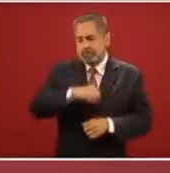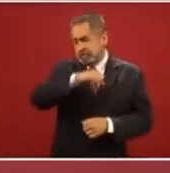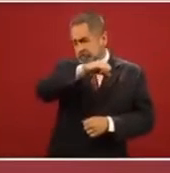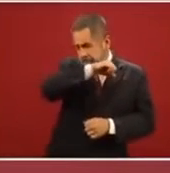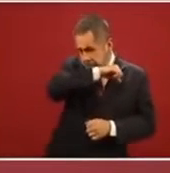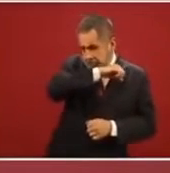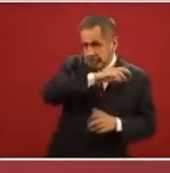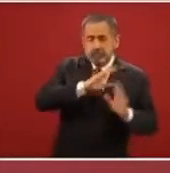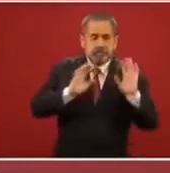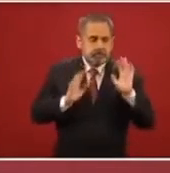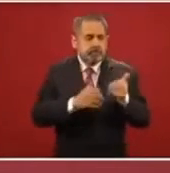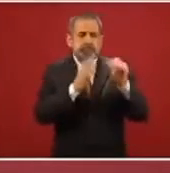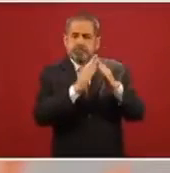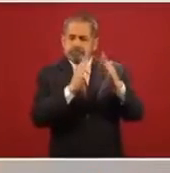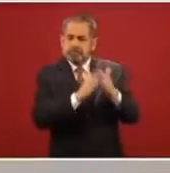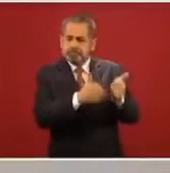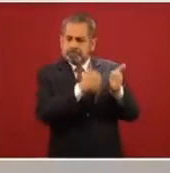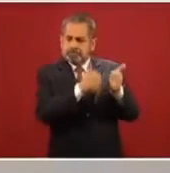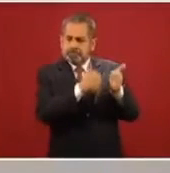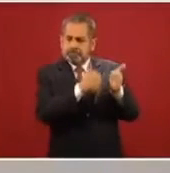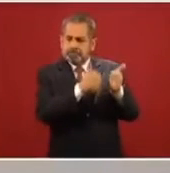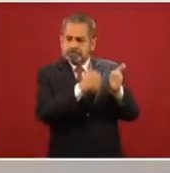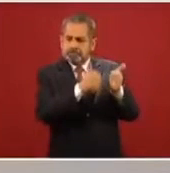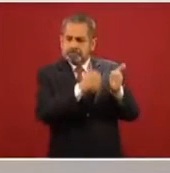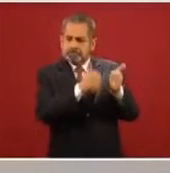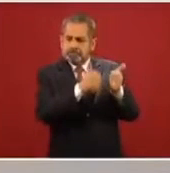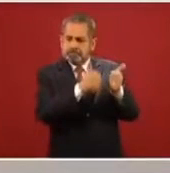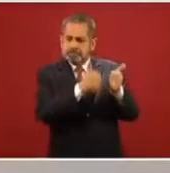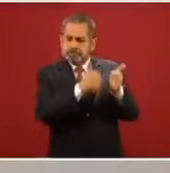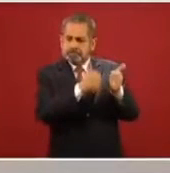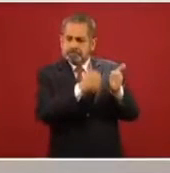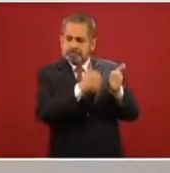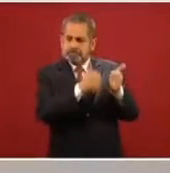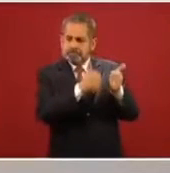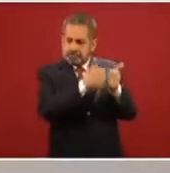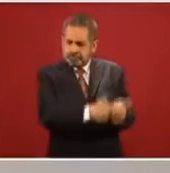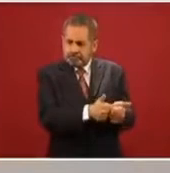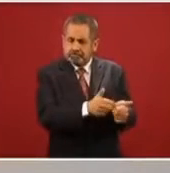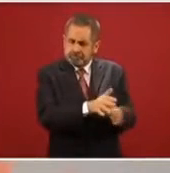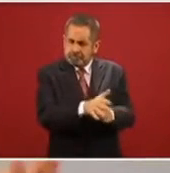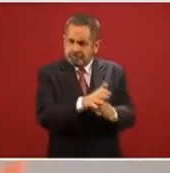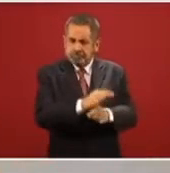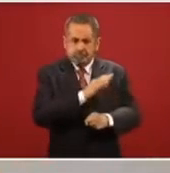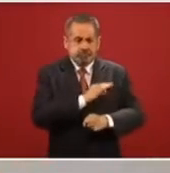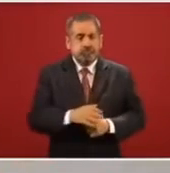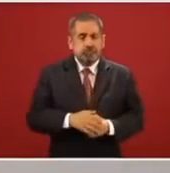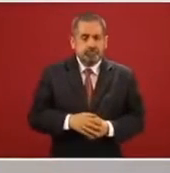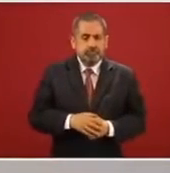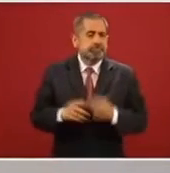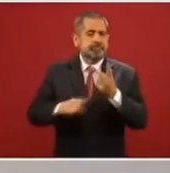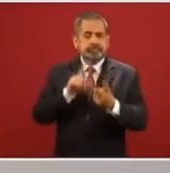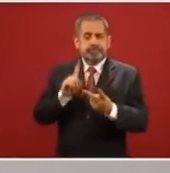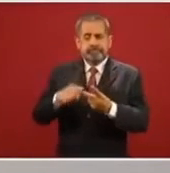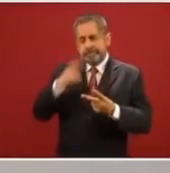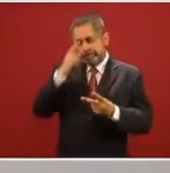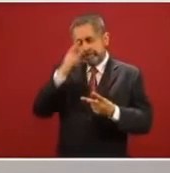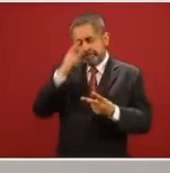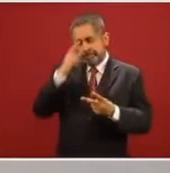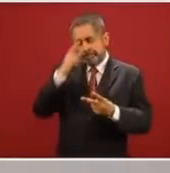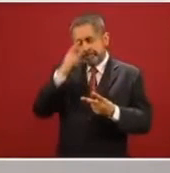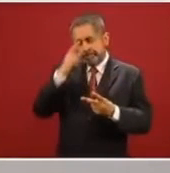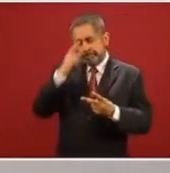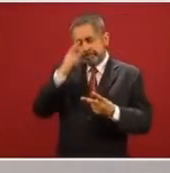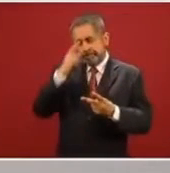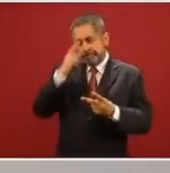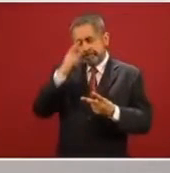etc. Y estas son las medidas básicas. And these are the basic measures. Y segundo, las que anunciamos el fin de semana, And